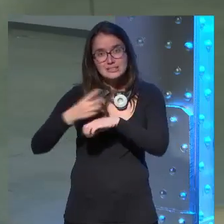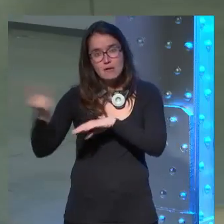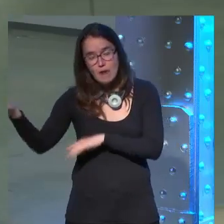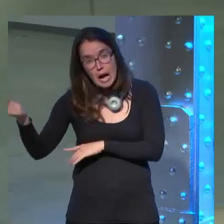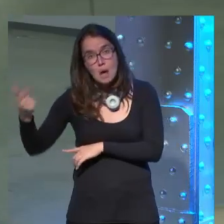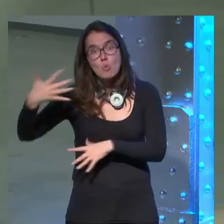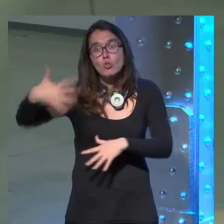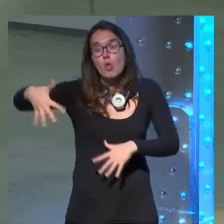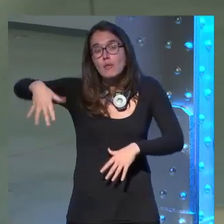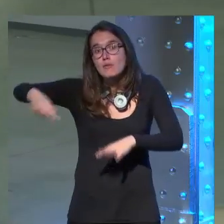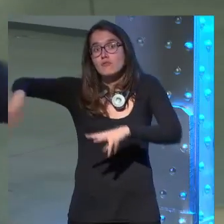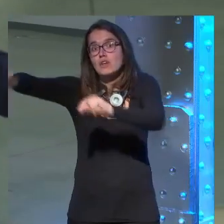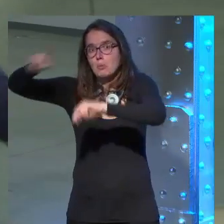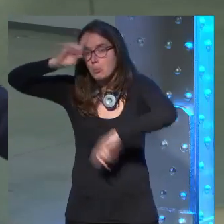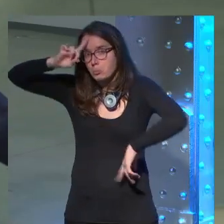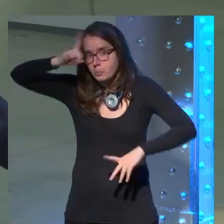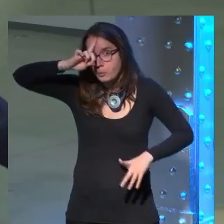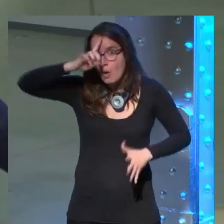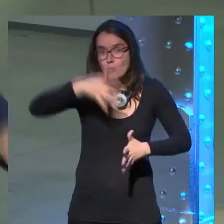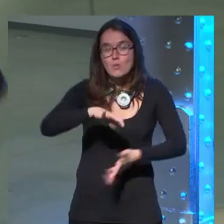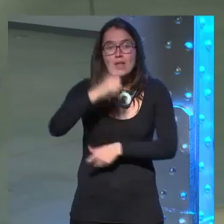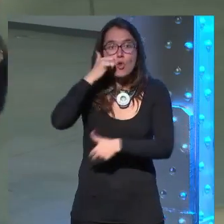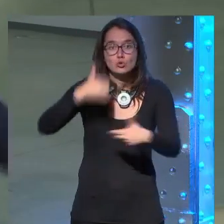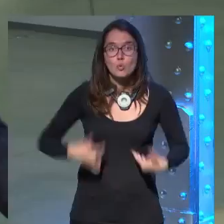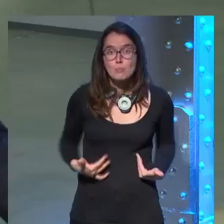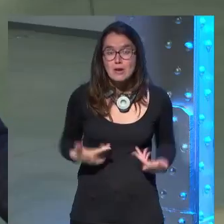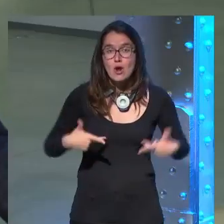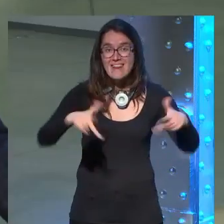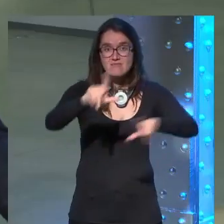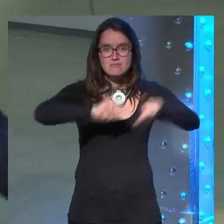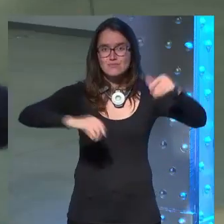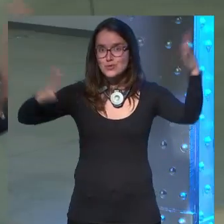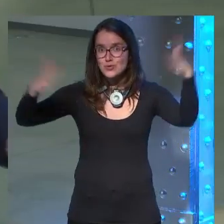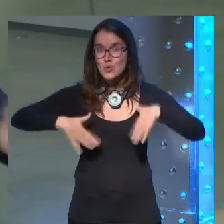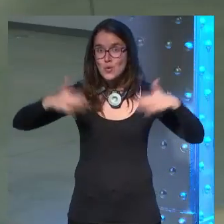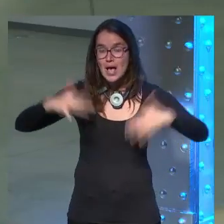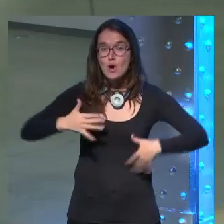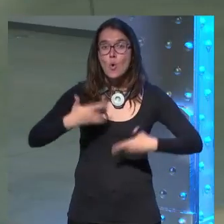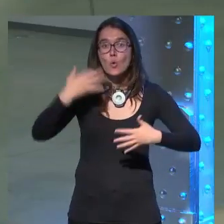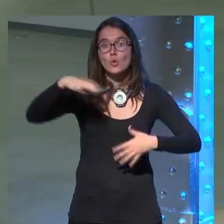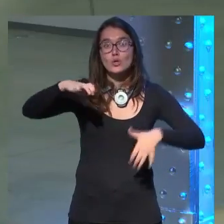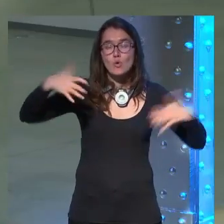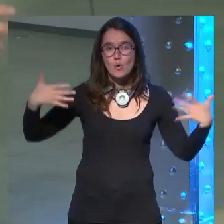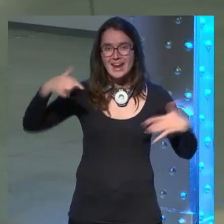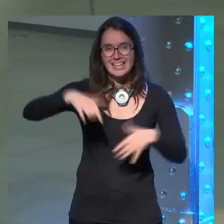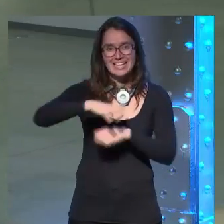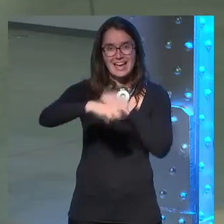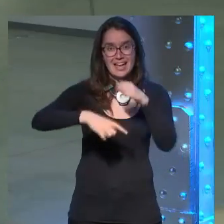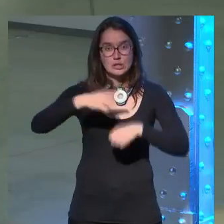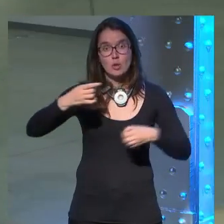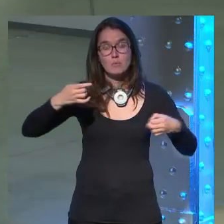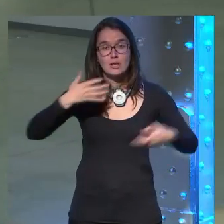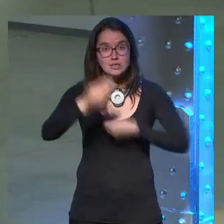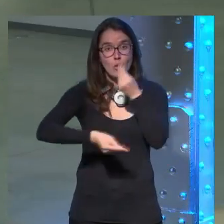going to end up. Maybe humans don't have free will. The only thing which really has free will is that electron that's using